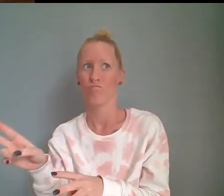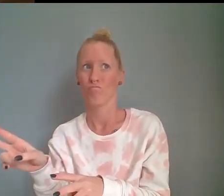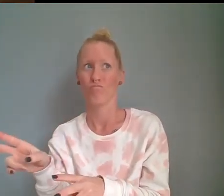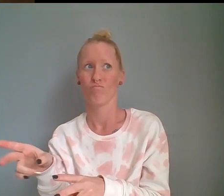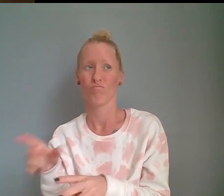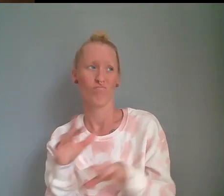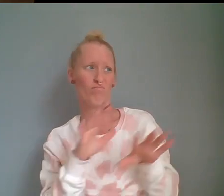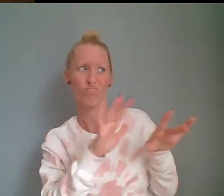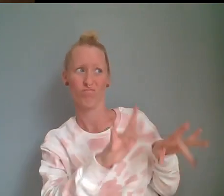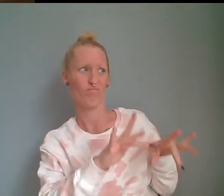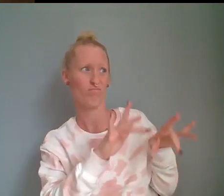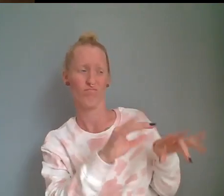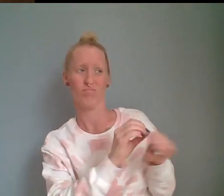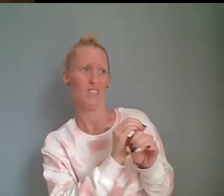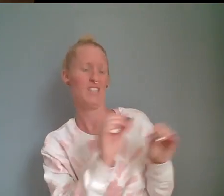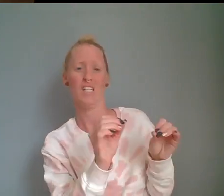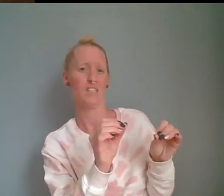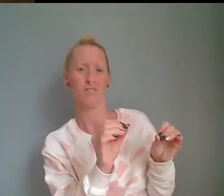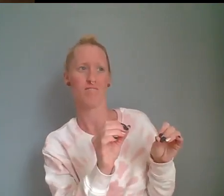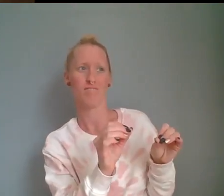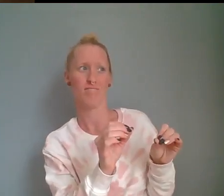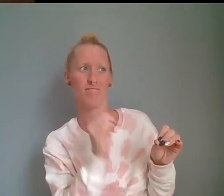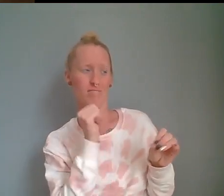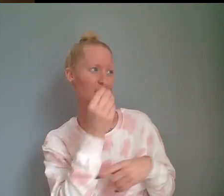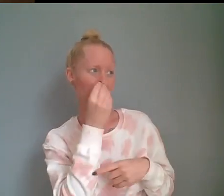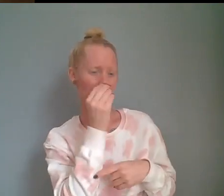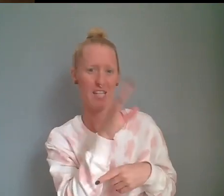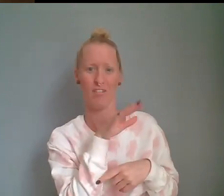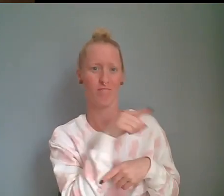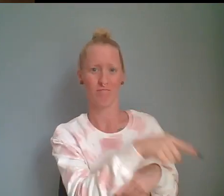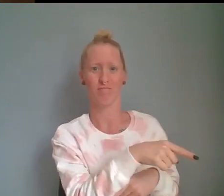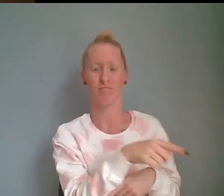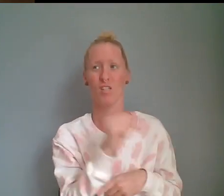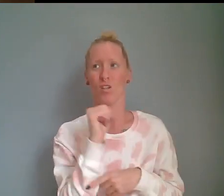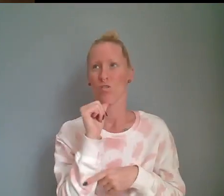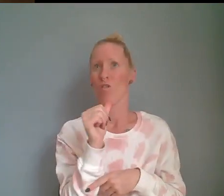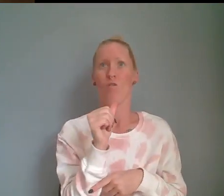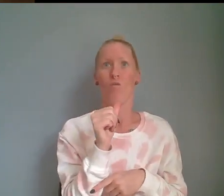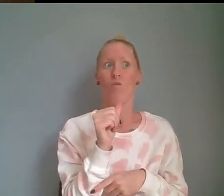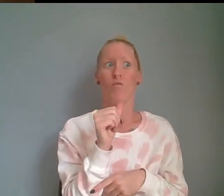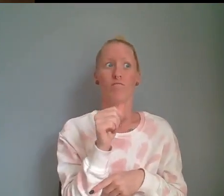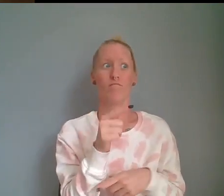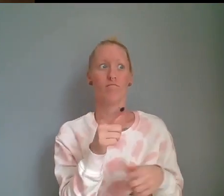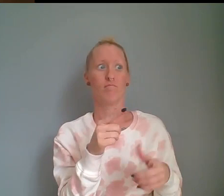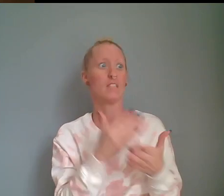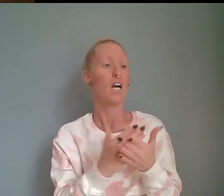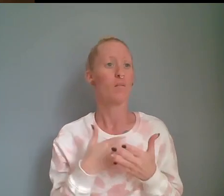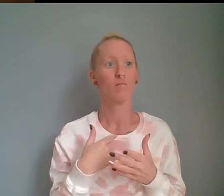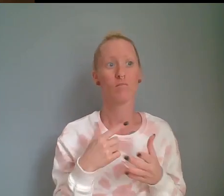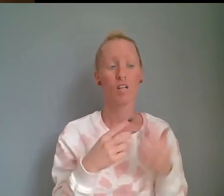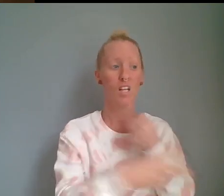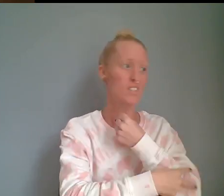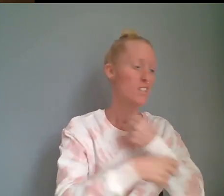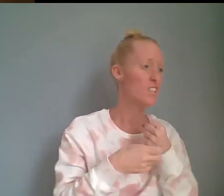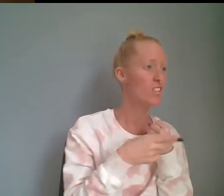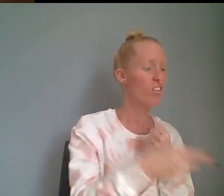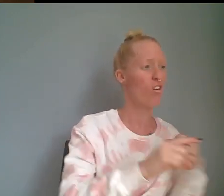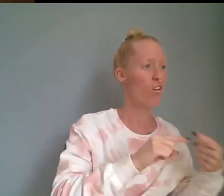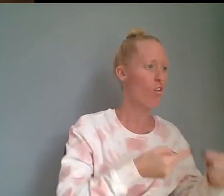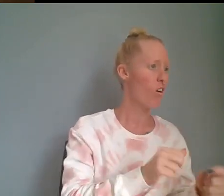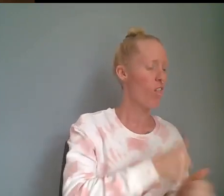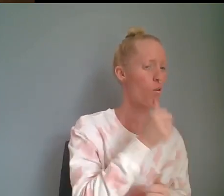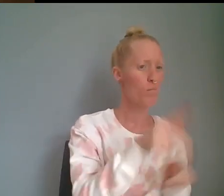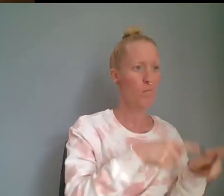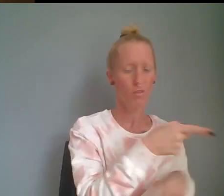has no hesitation to steal or steal from or hurt other